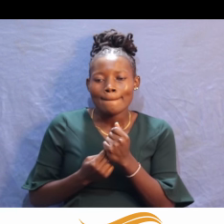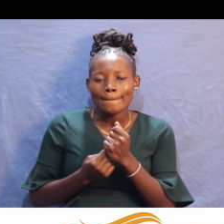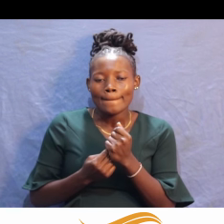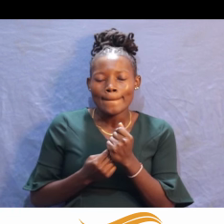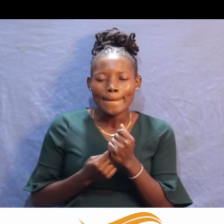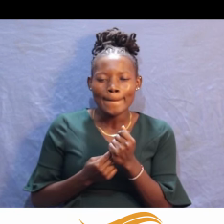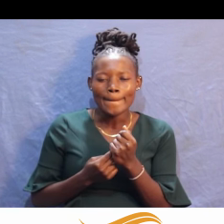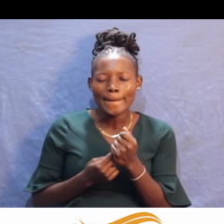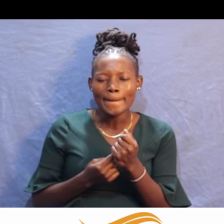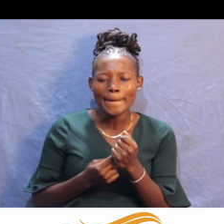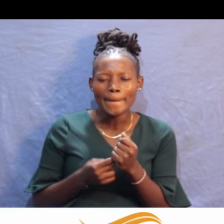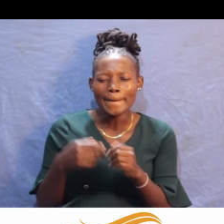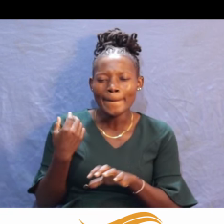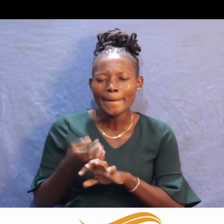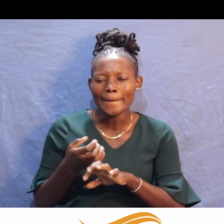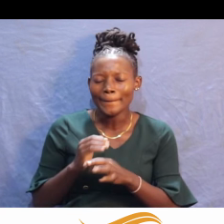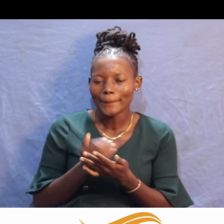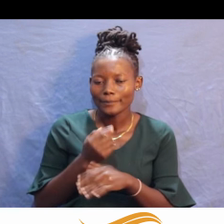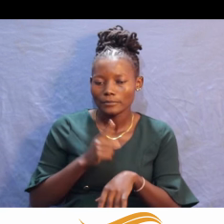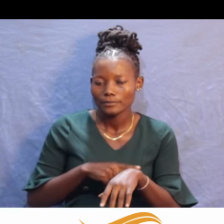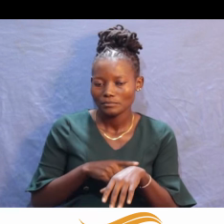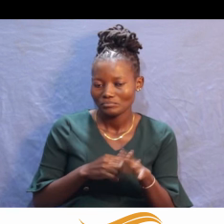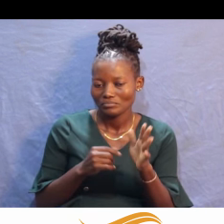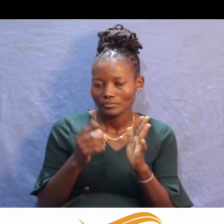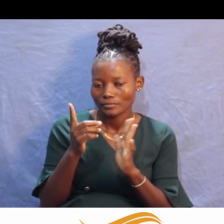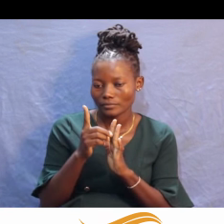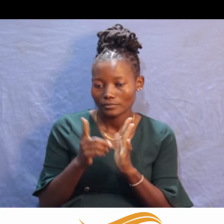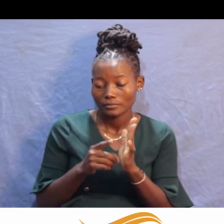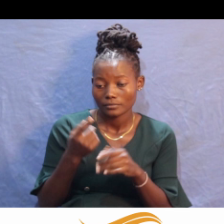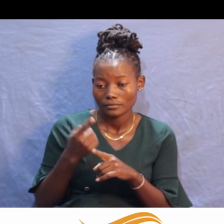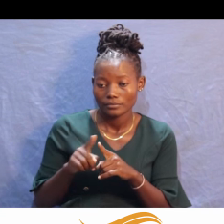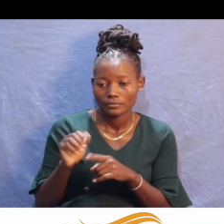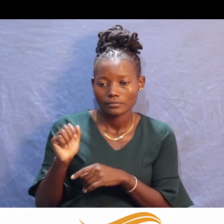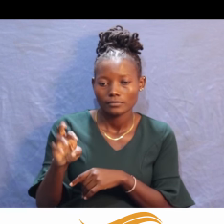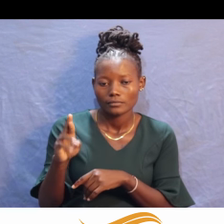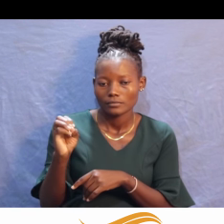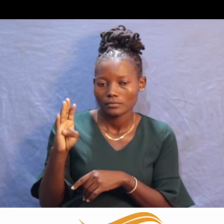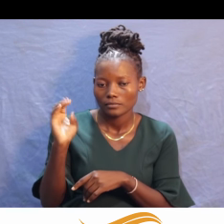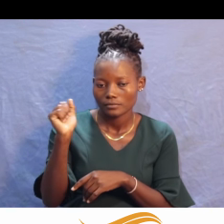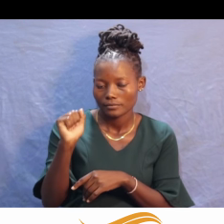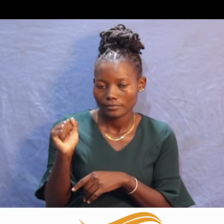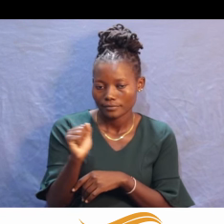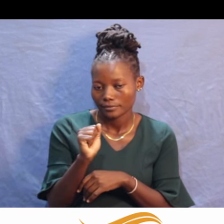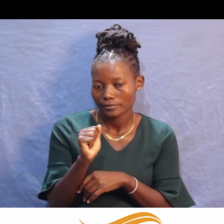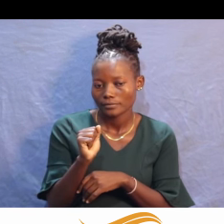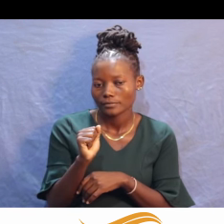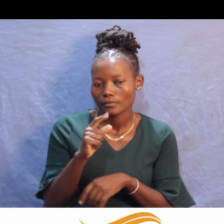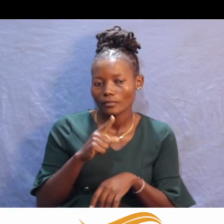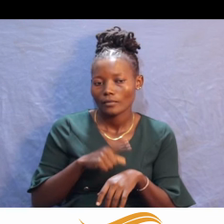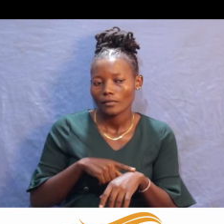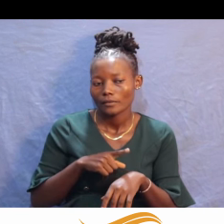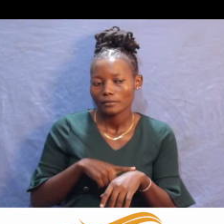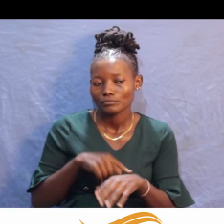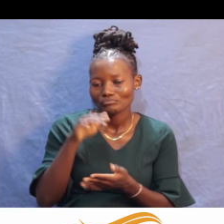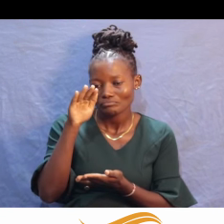and they're hard to sometimes decrease. But aerobic, where you work right here, and then if you maximally